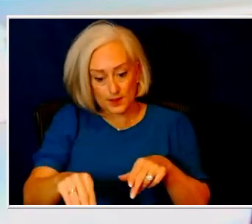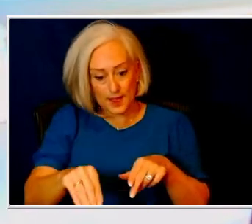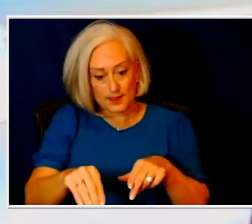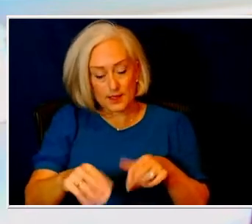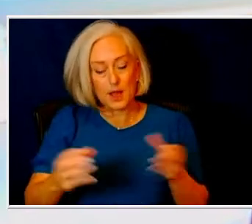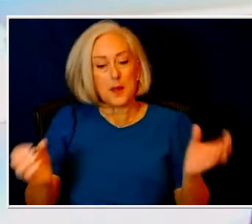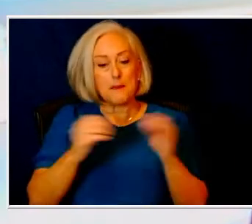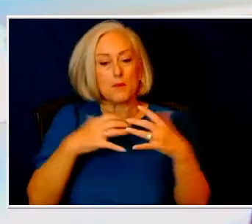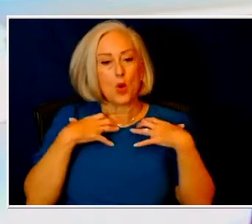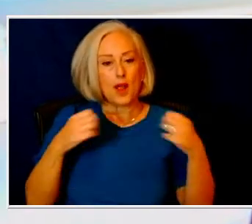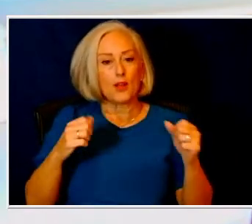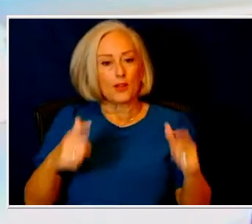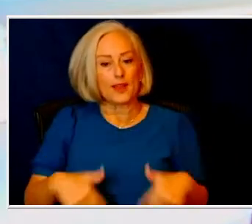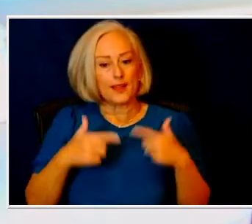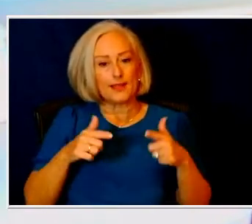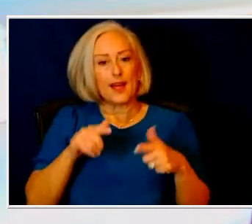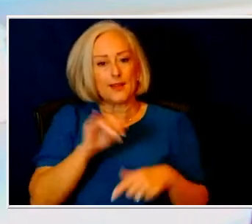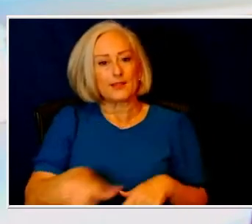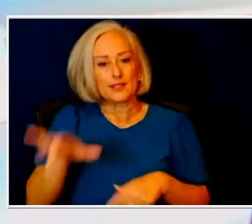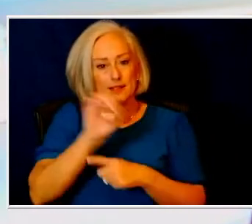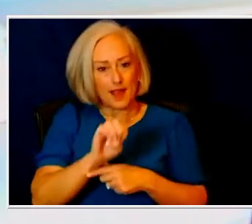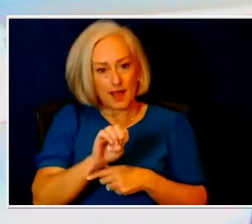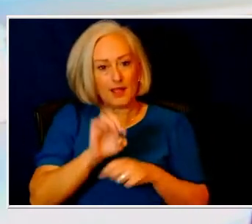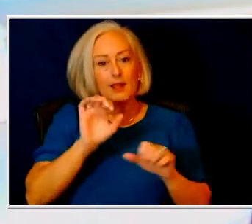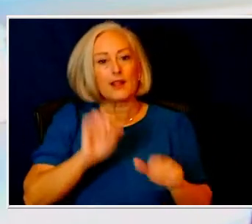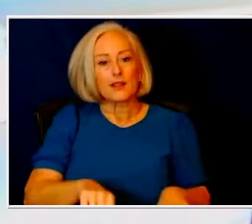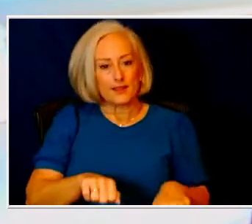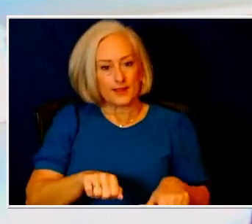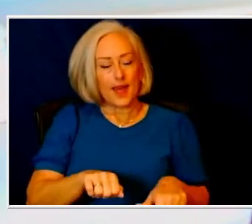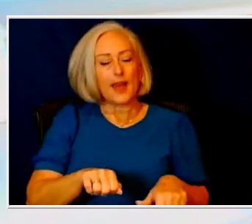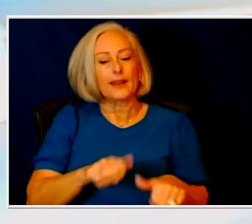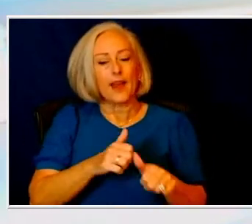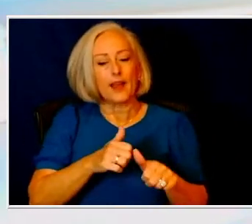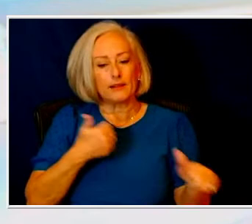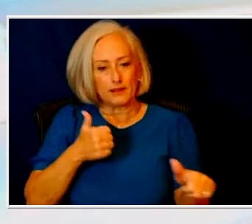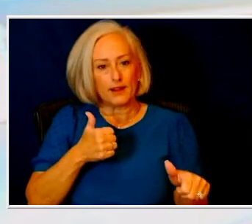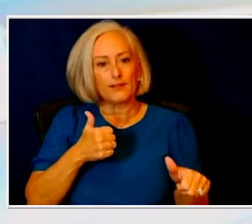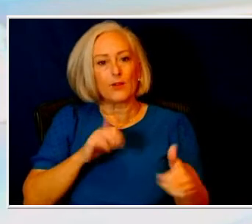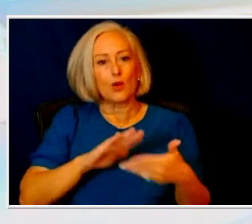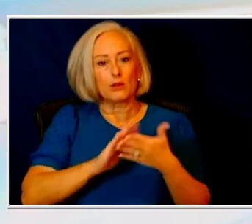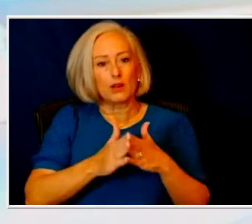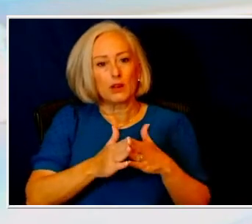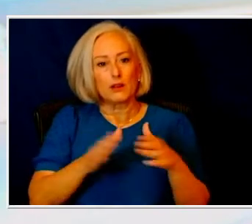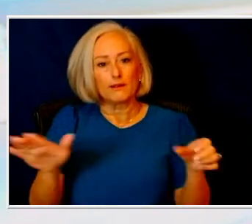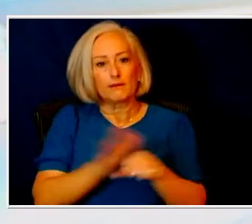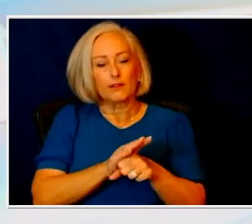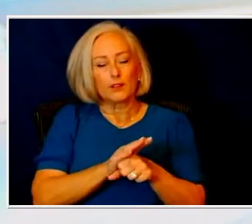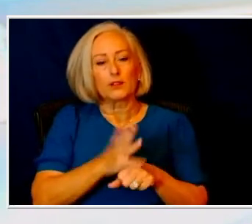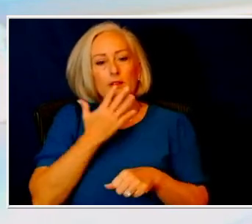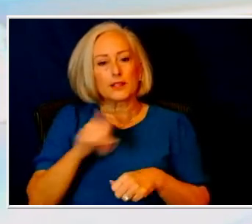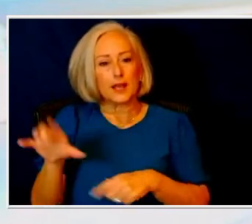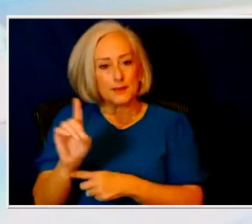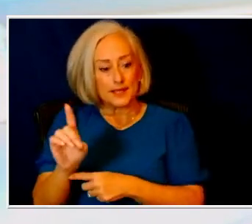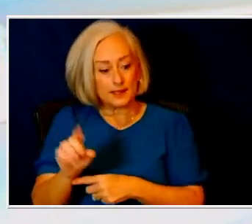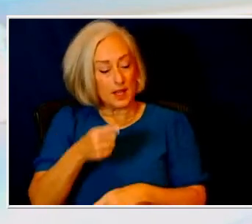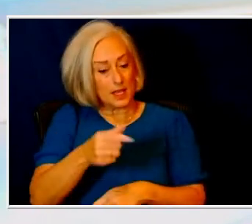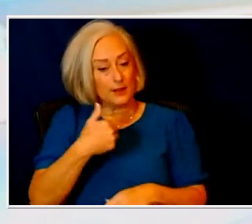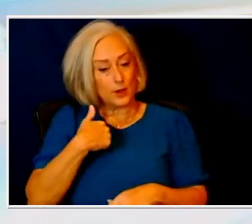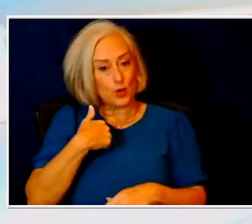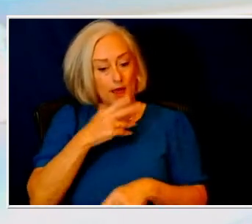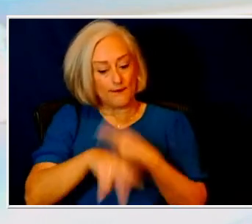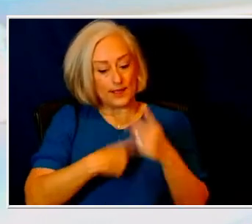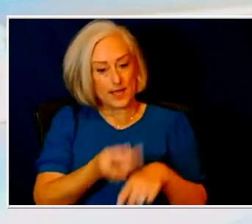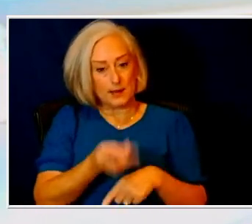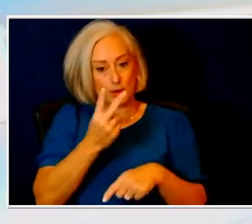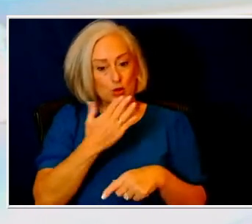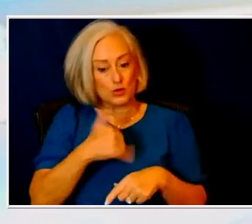even a bigger effect on offsetting the development of diabetes. And or once you have type 2 diabetes, then of course it's important to